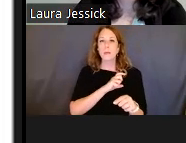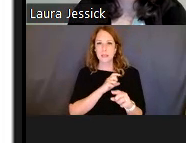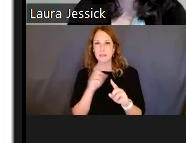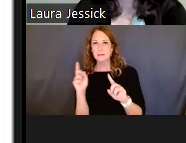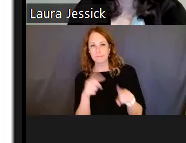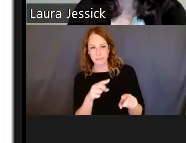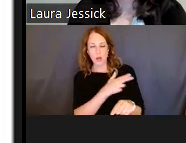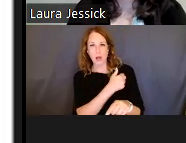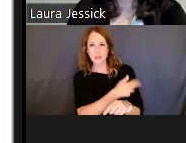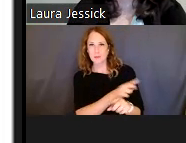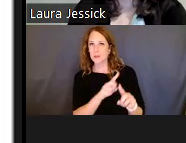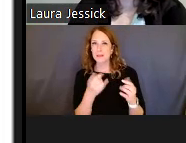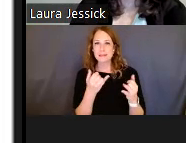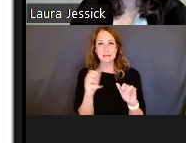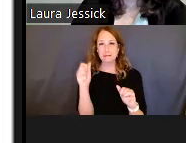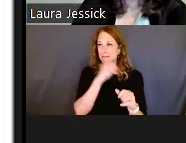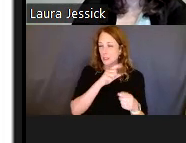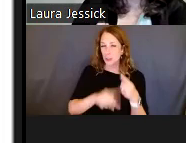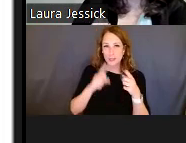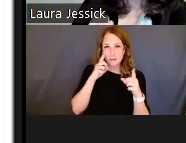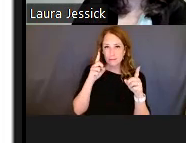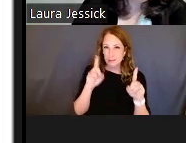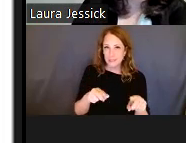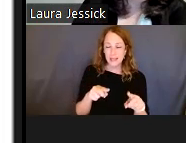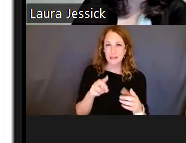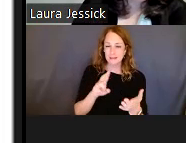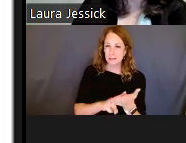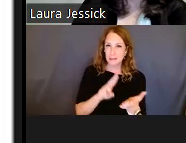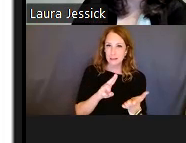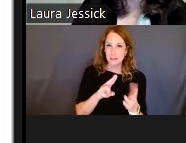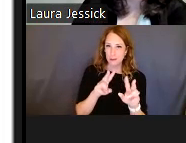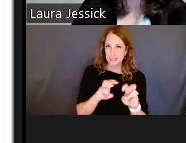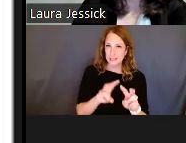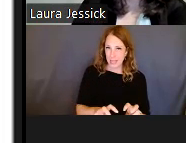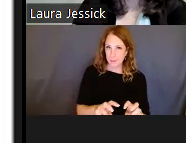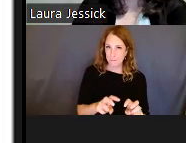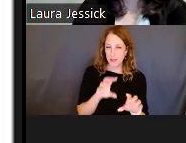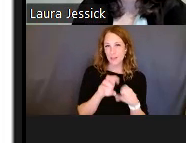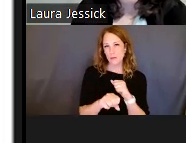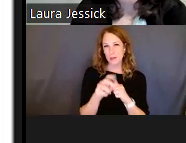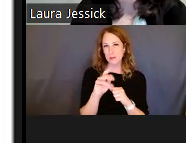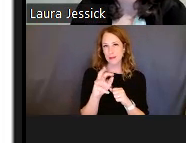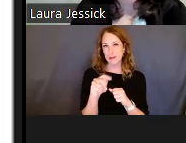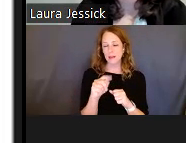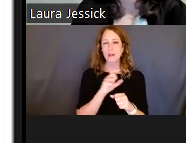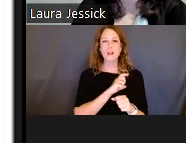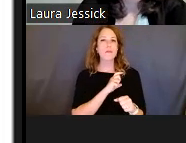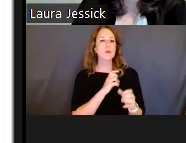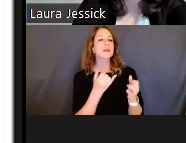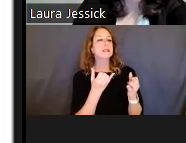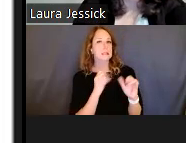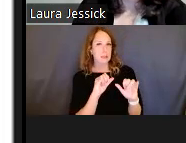she was too intoxicated to consent to the exam in the rape kit, law enforcement had her